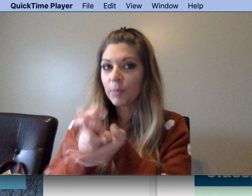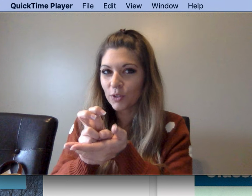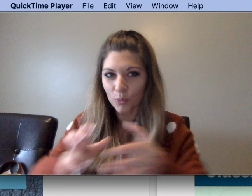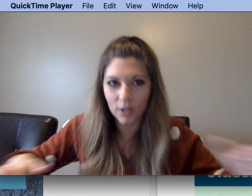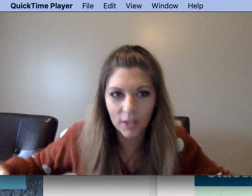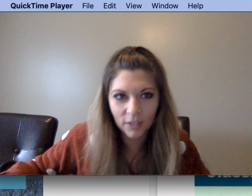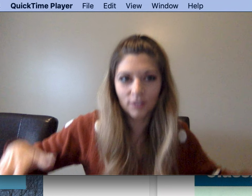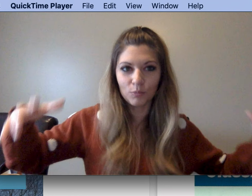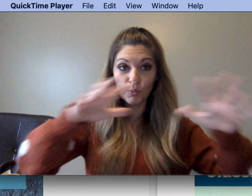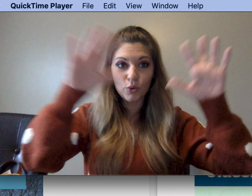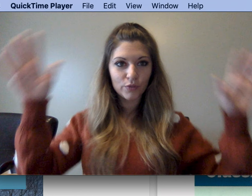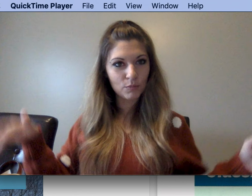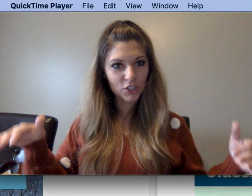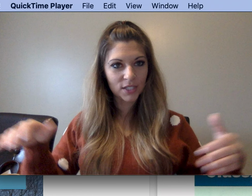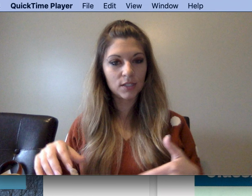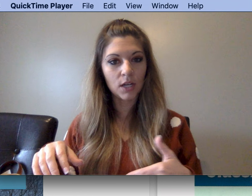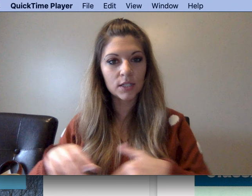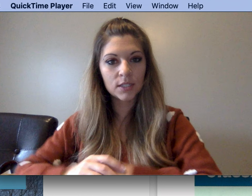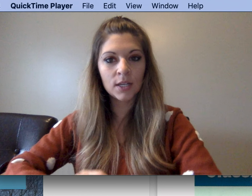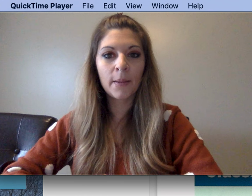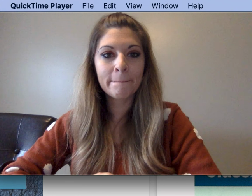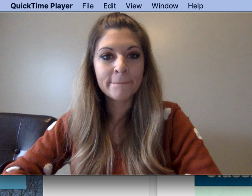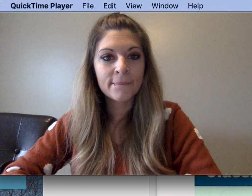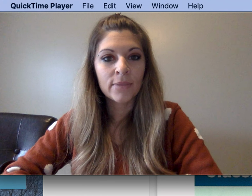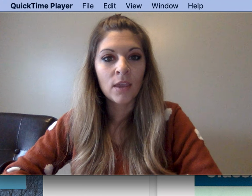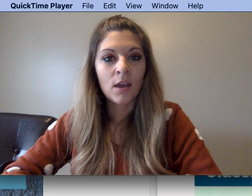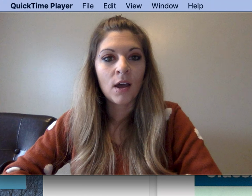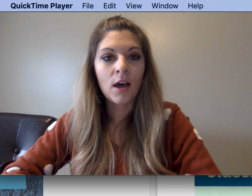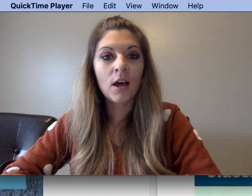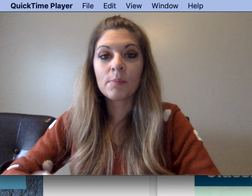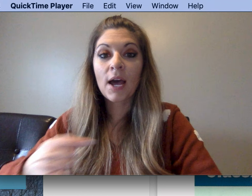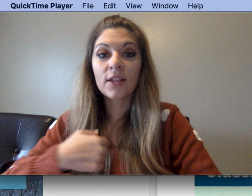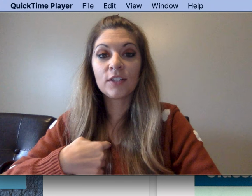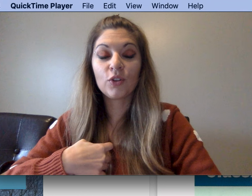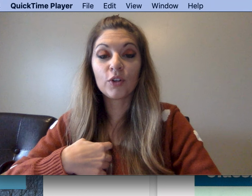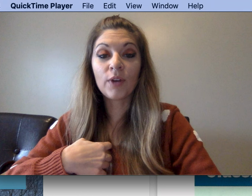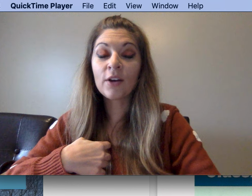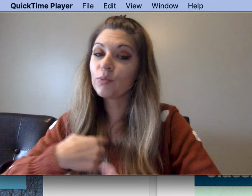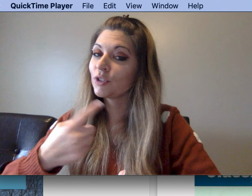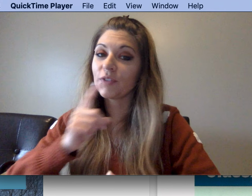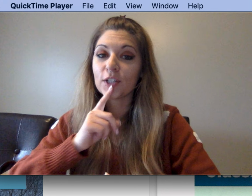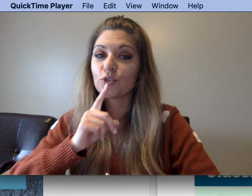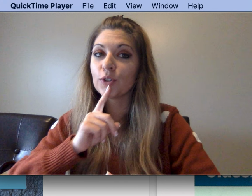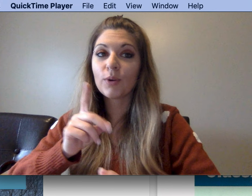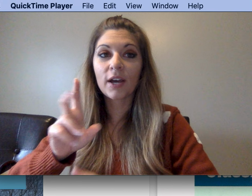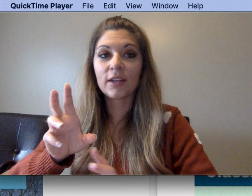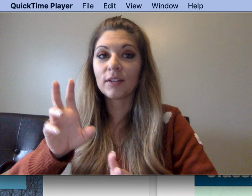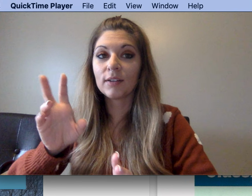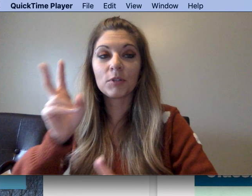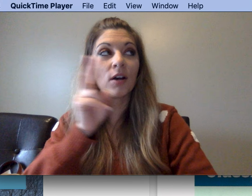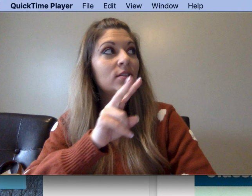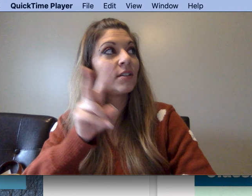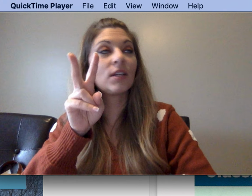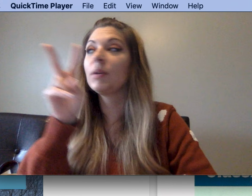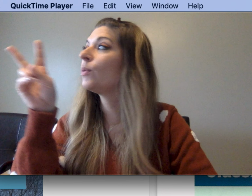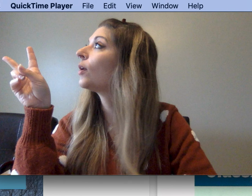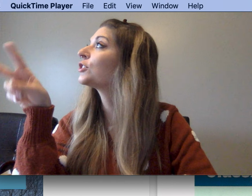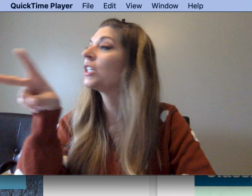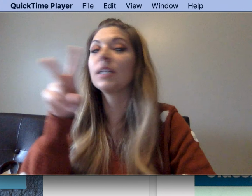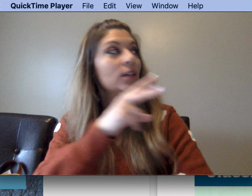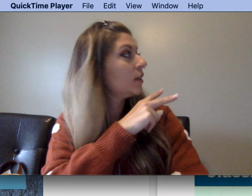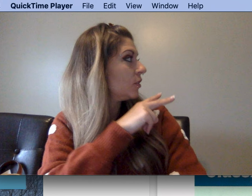up. You don't want to like move too much, that's exhausting. I like to look around, which is very true. I am constantly